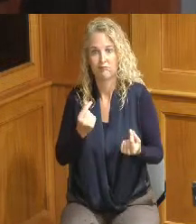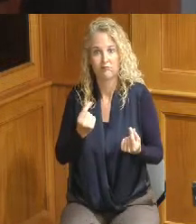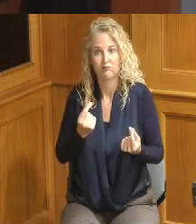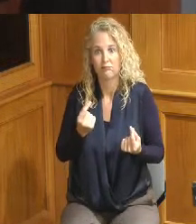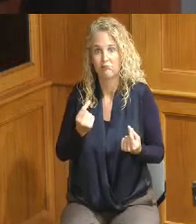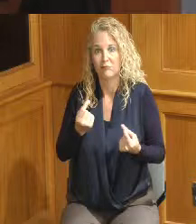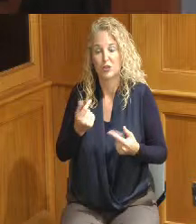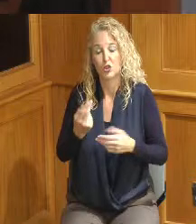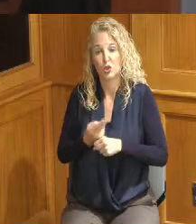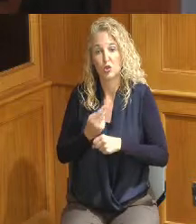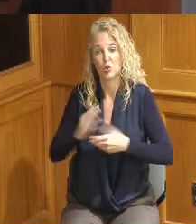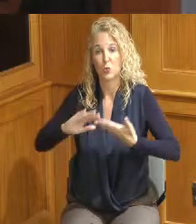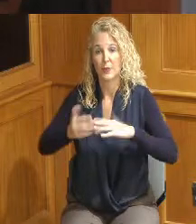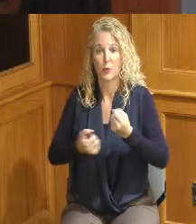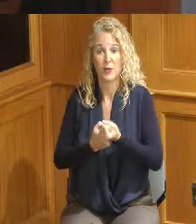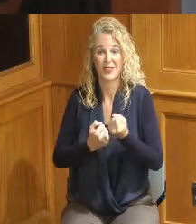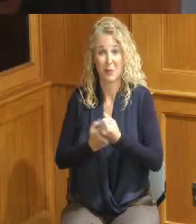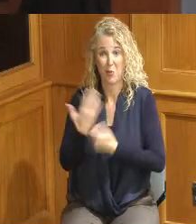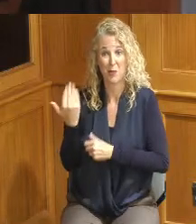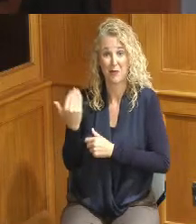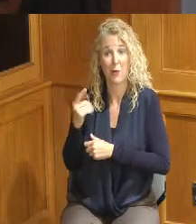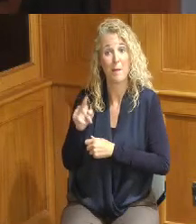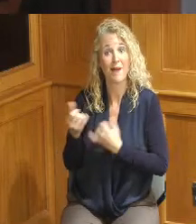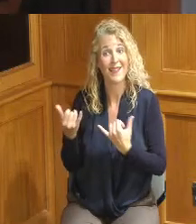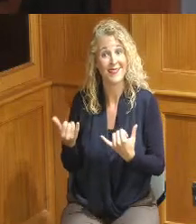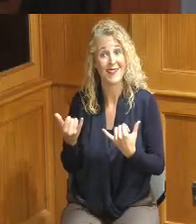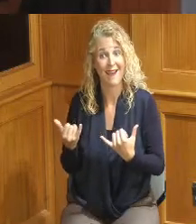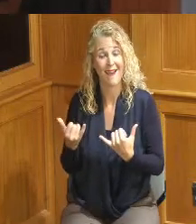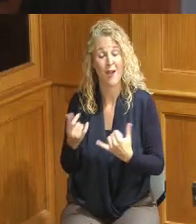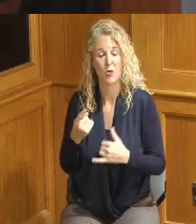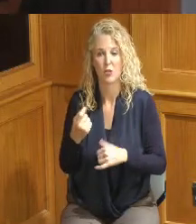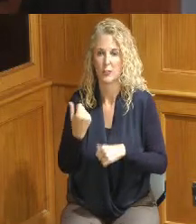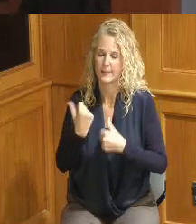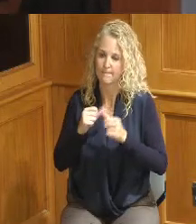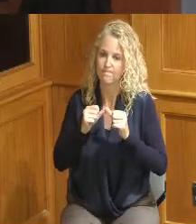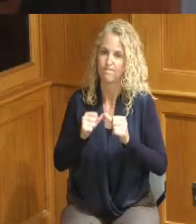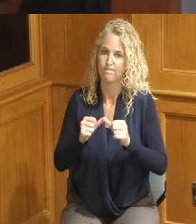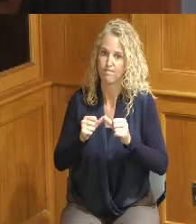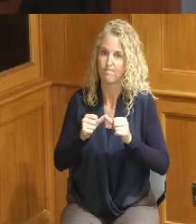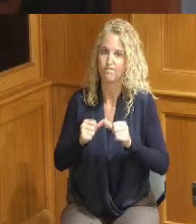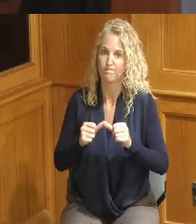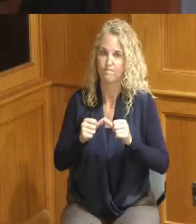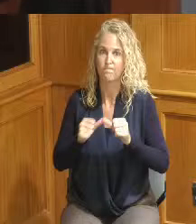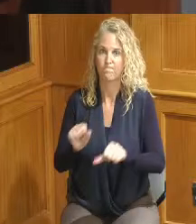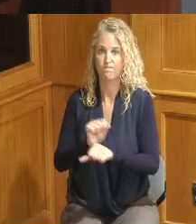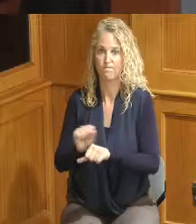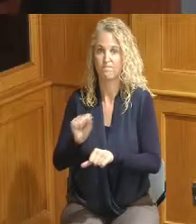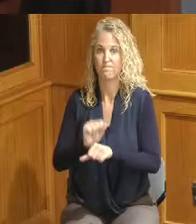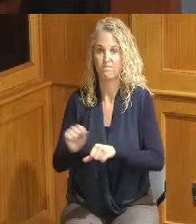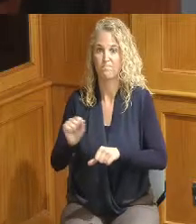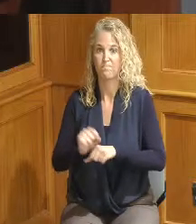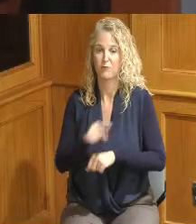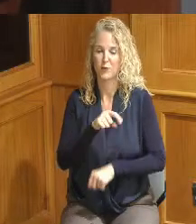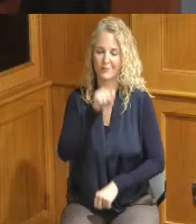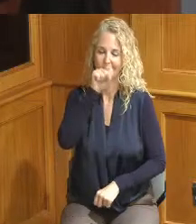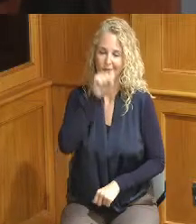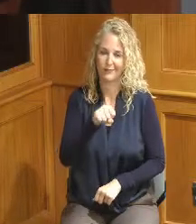of community support at times, but she has persevered so she can continue to do the work that she